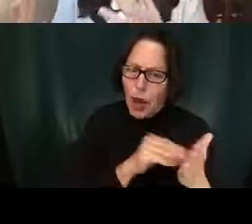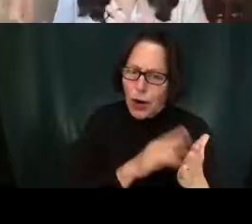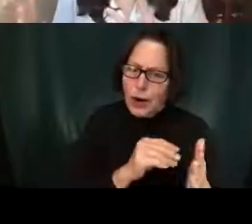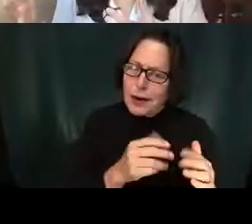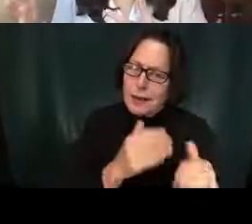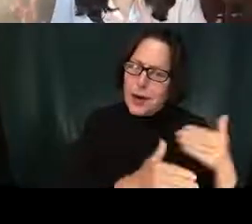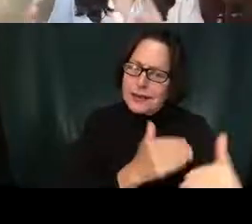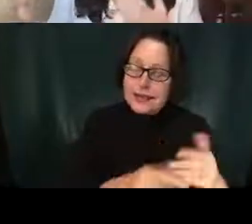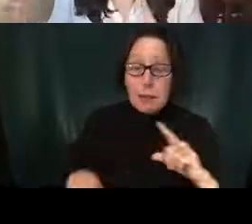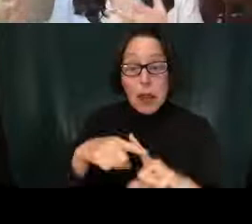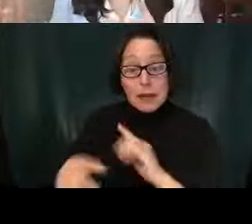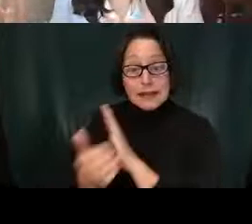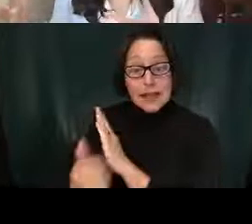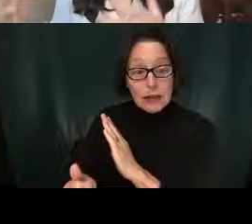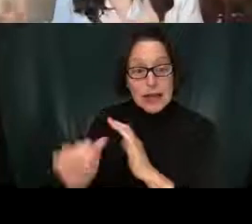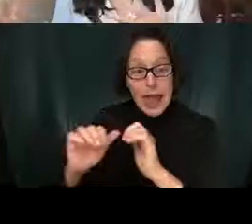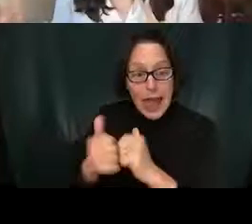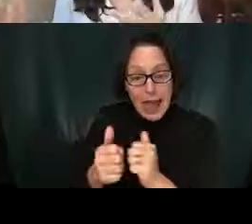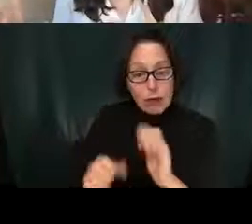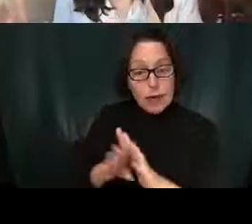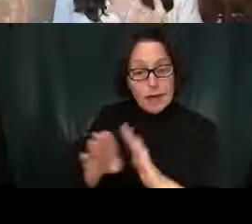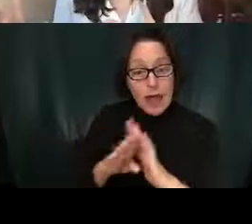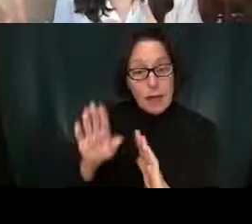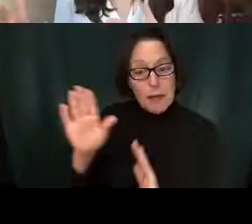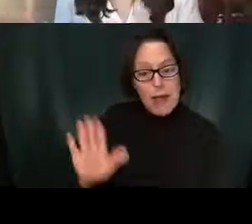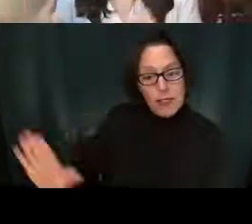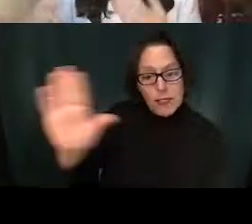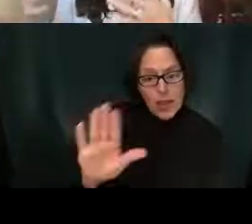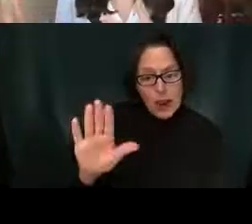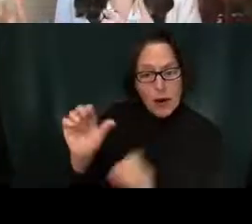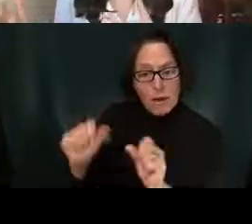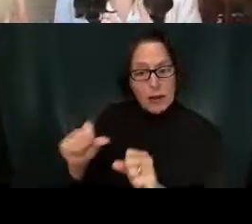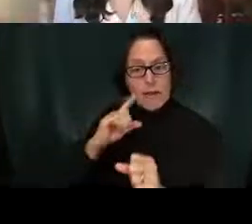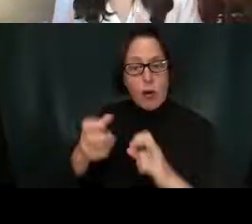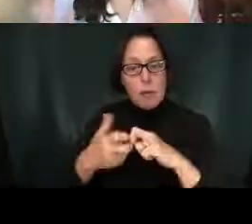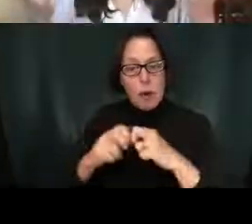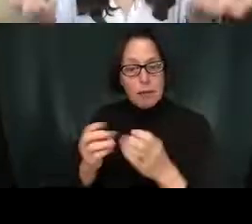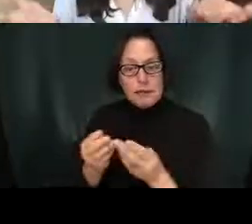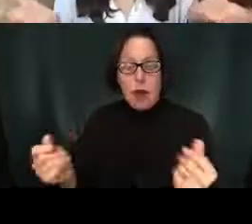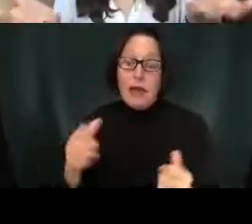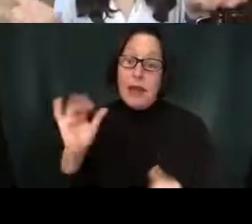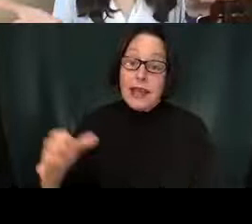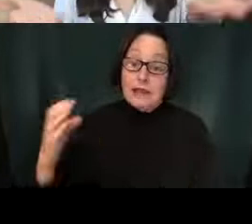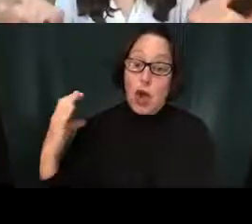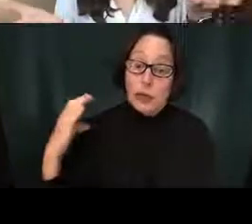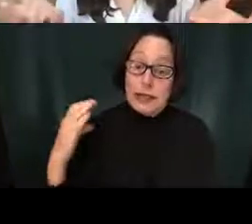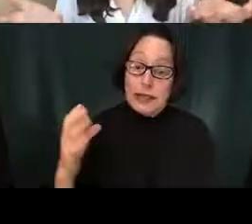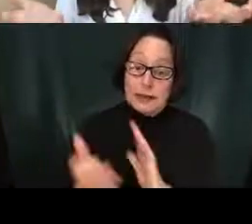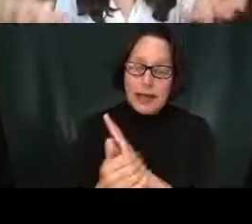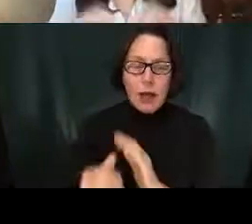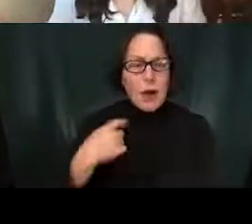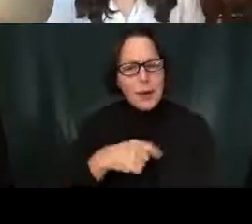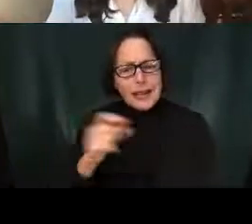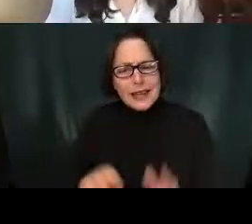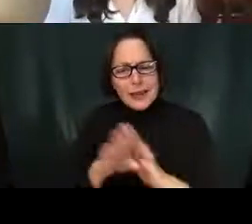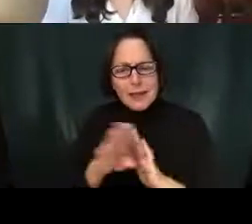well as the skills of how to develop people's capabilities for problem solving. So those coaching skills. And we need to develop both of